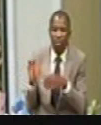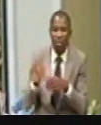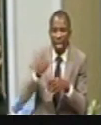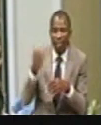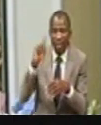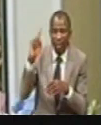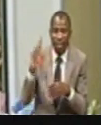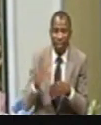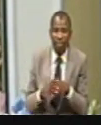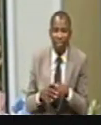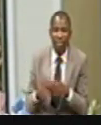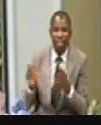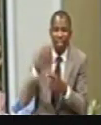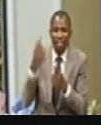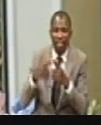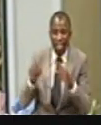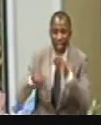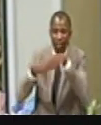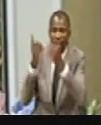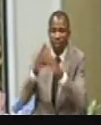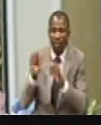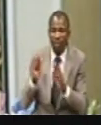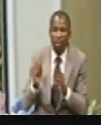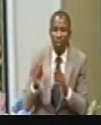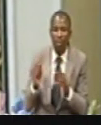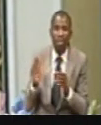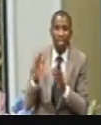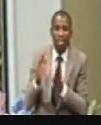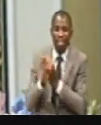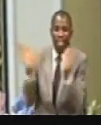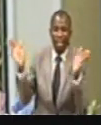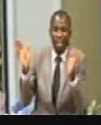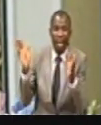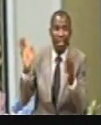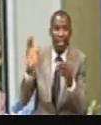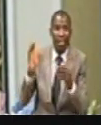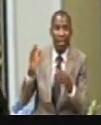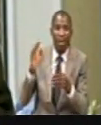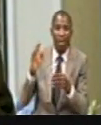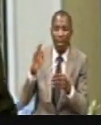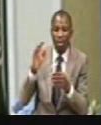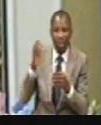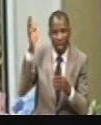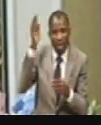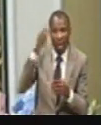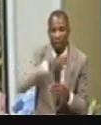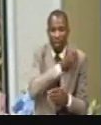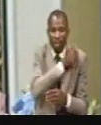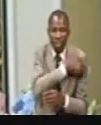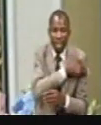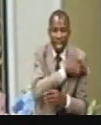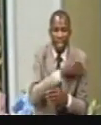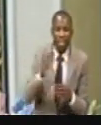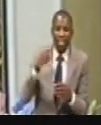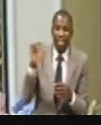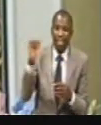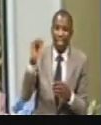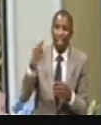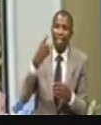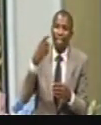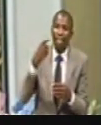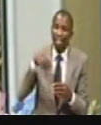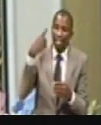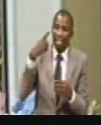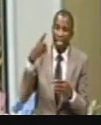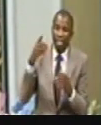Suddenly, a friend told me that I should go to Calabar. I went to General Hospital at Calabar. They tried. They said the only solution